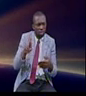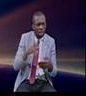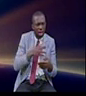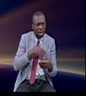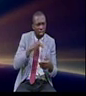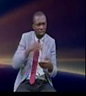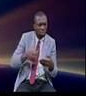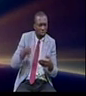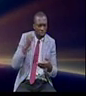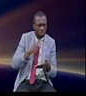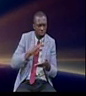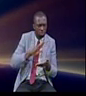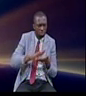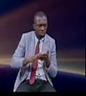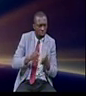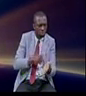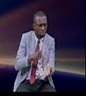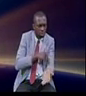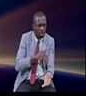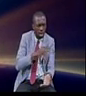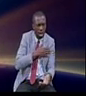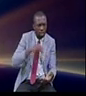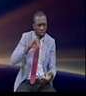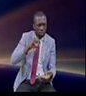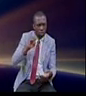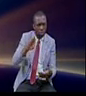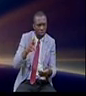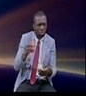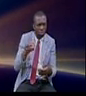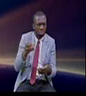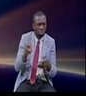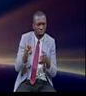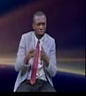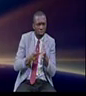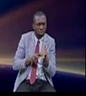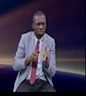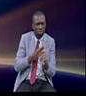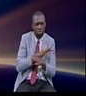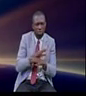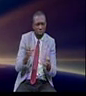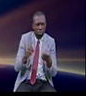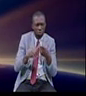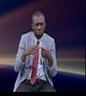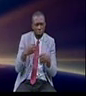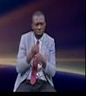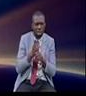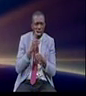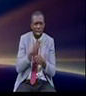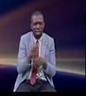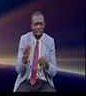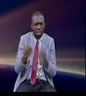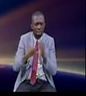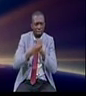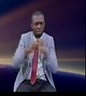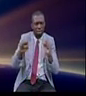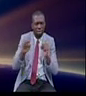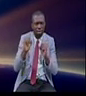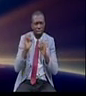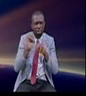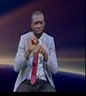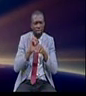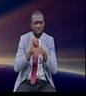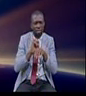being a just man, and not willing to make her a public example, was minded to put her away privily. But while he thought on these